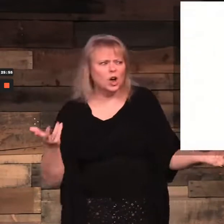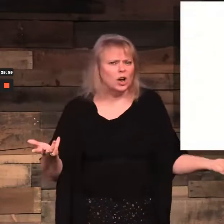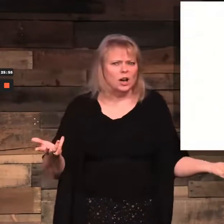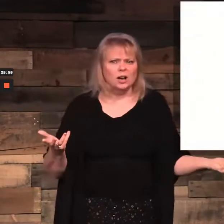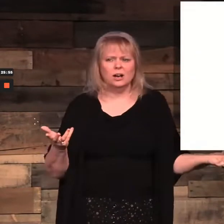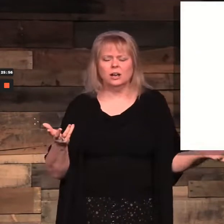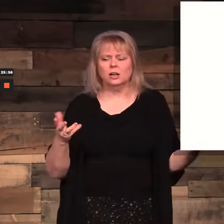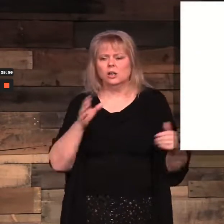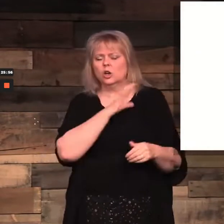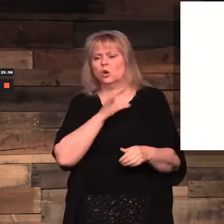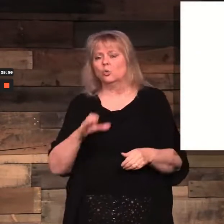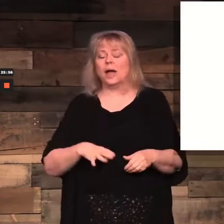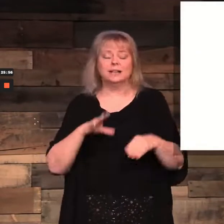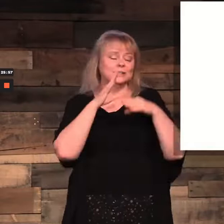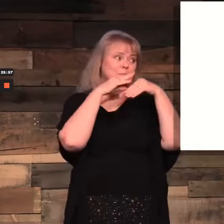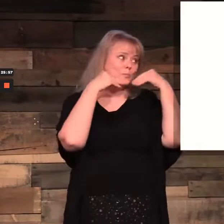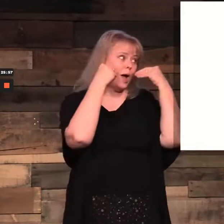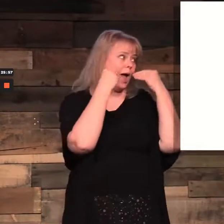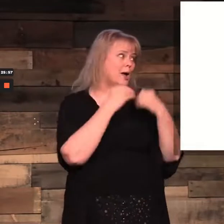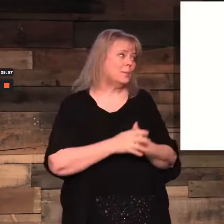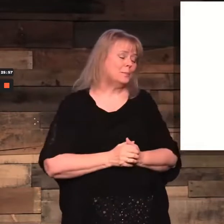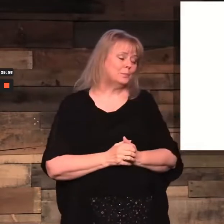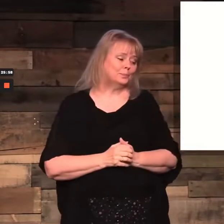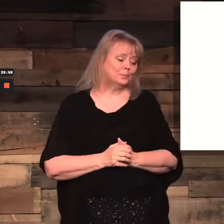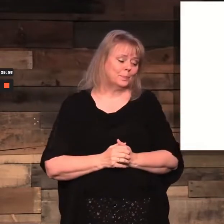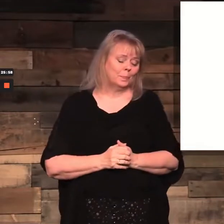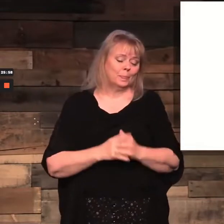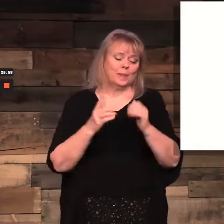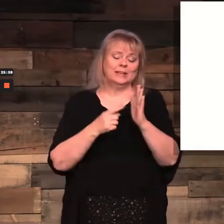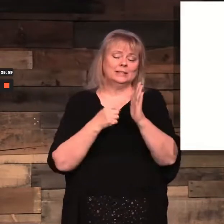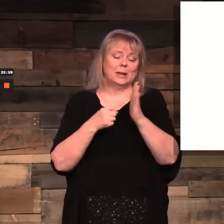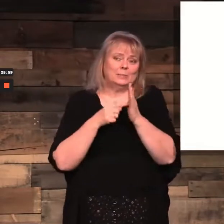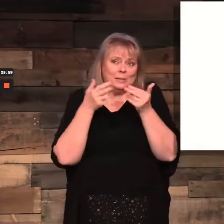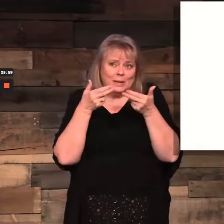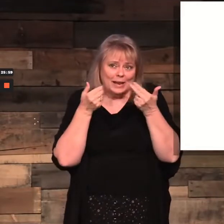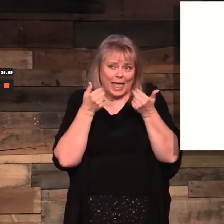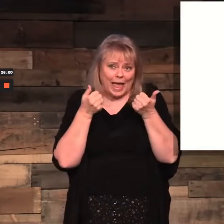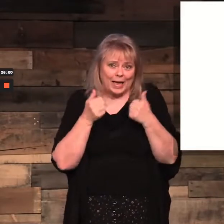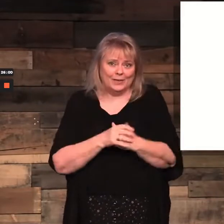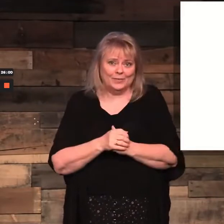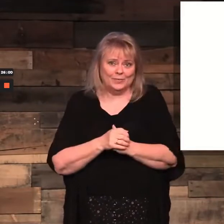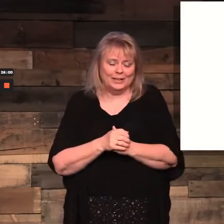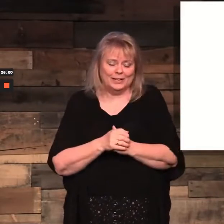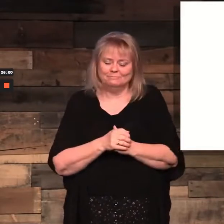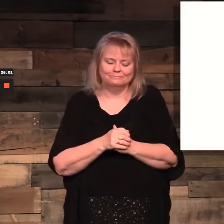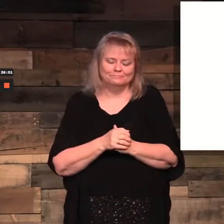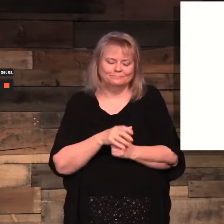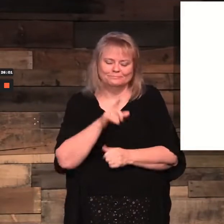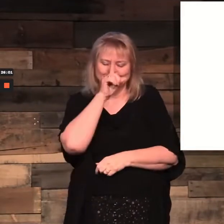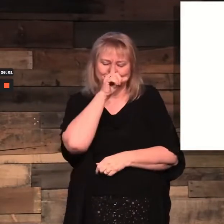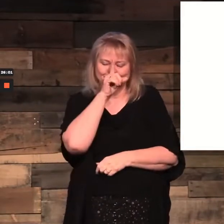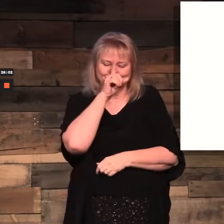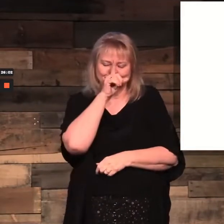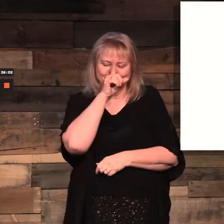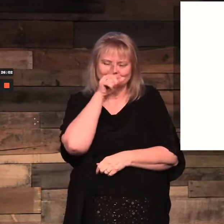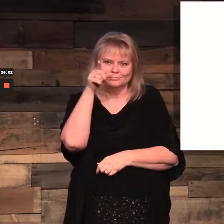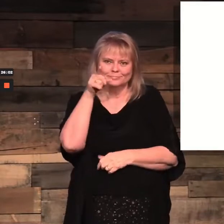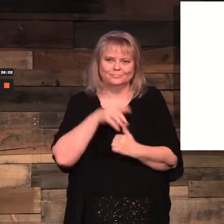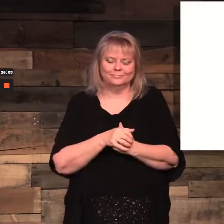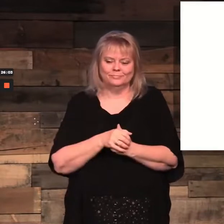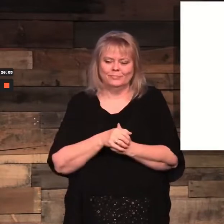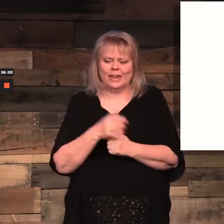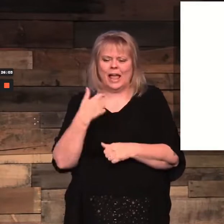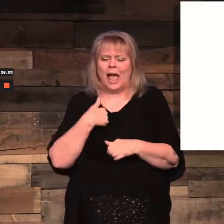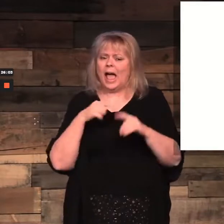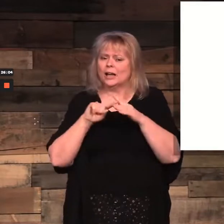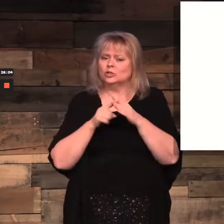smile gently, sometimes even laugh a little while not answering. And I started to learn to